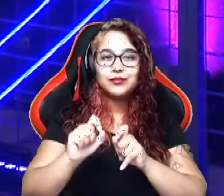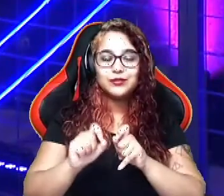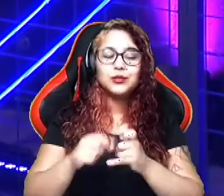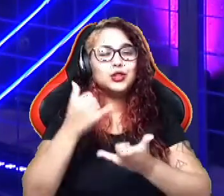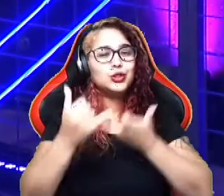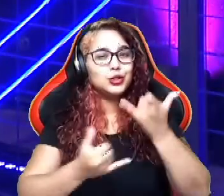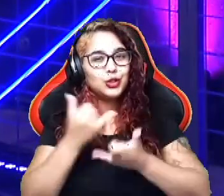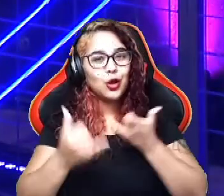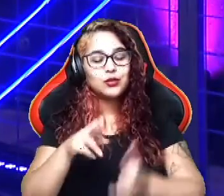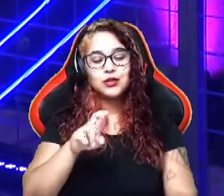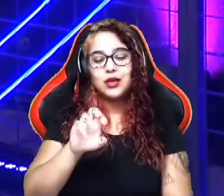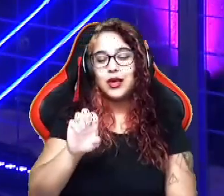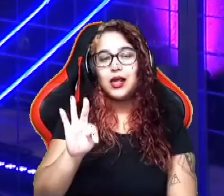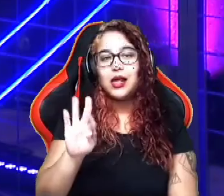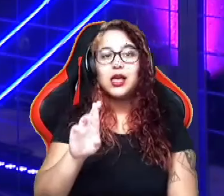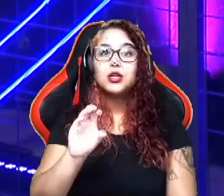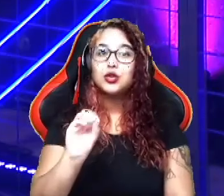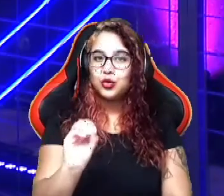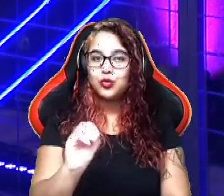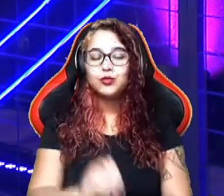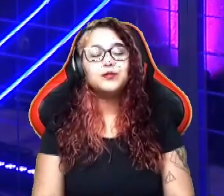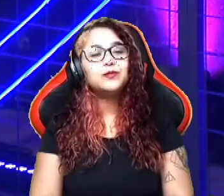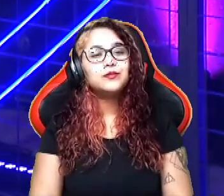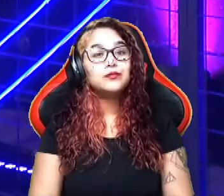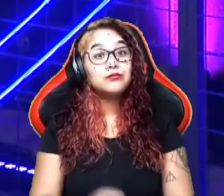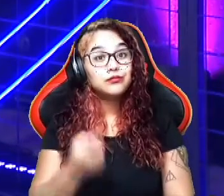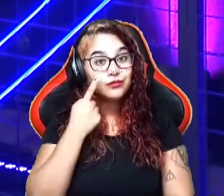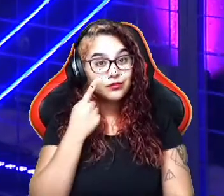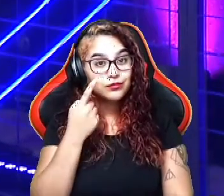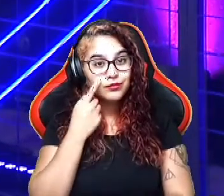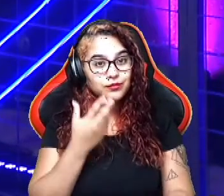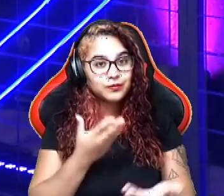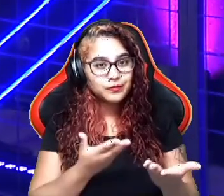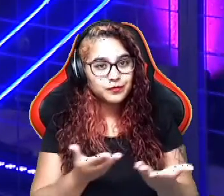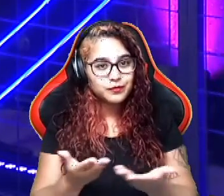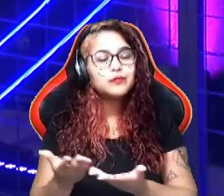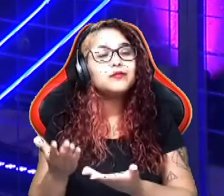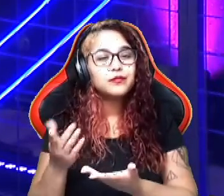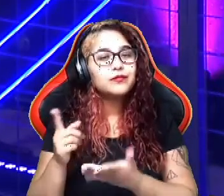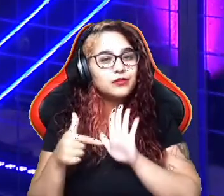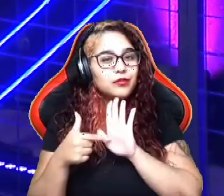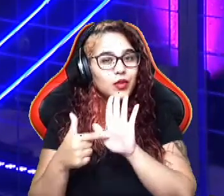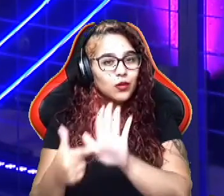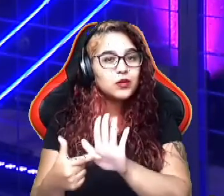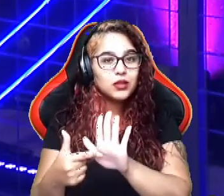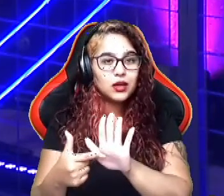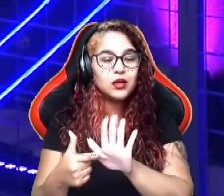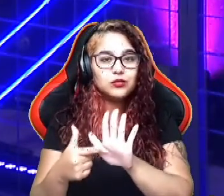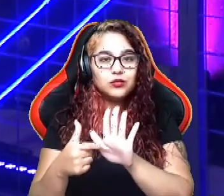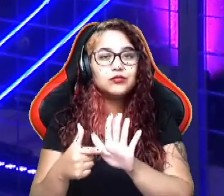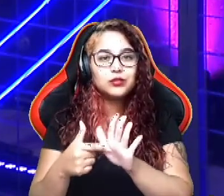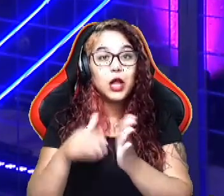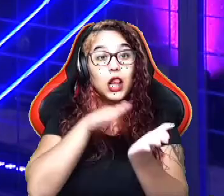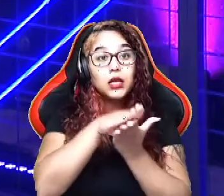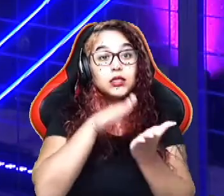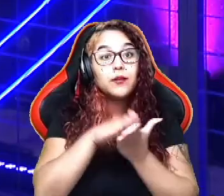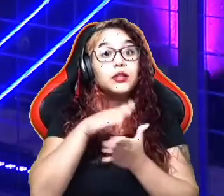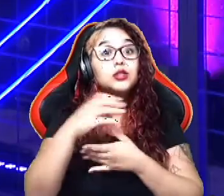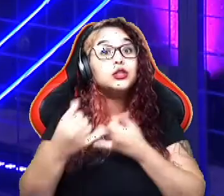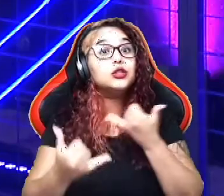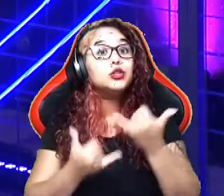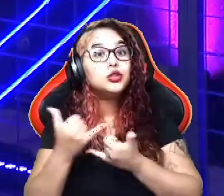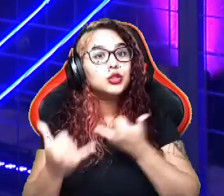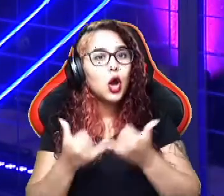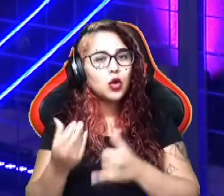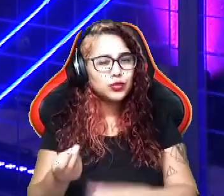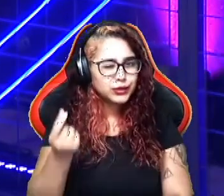basically retro games, a modern approach. So this is going to present the old